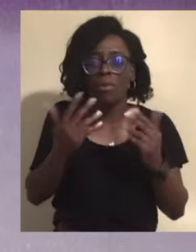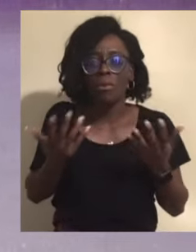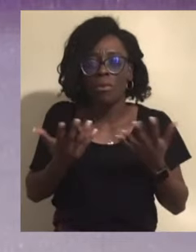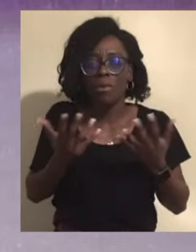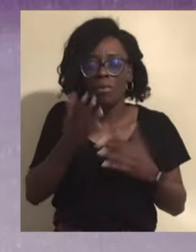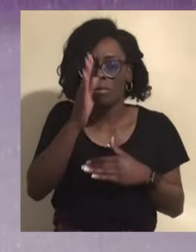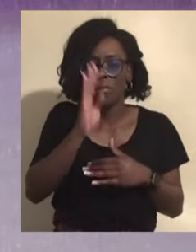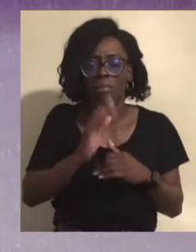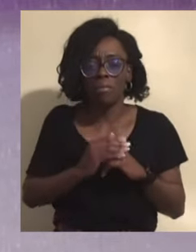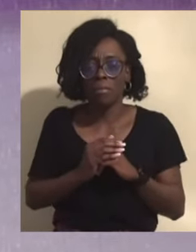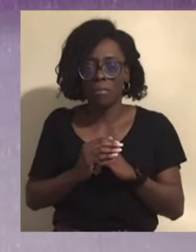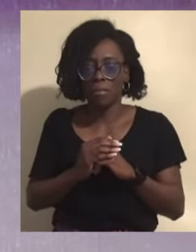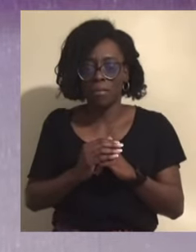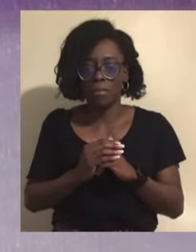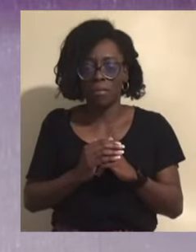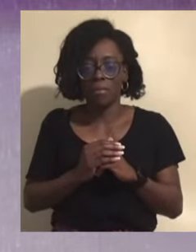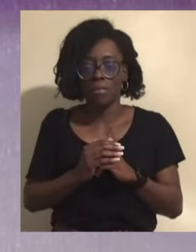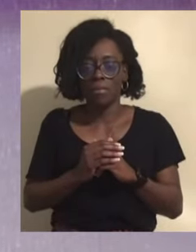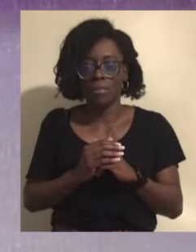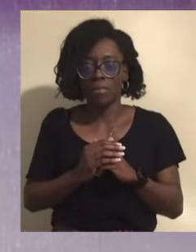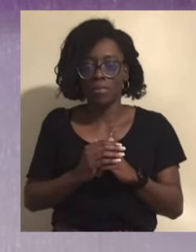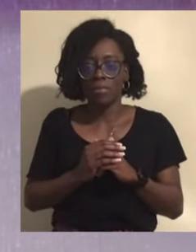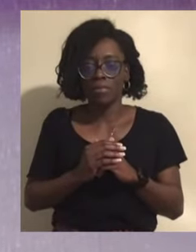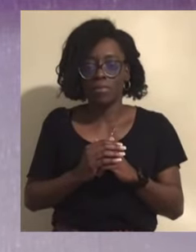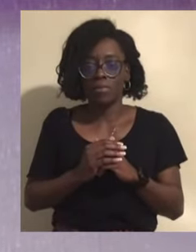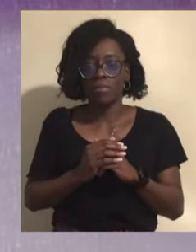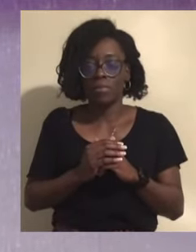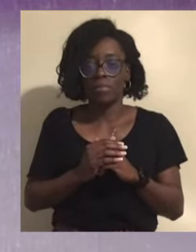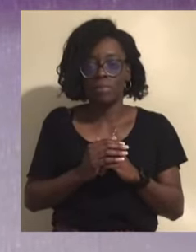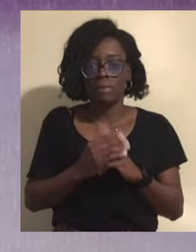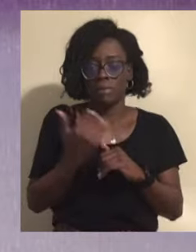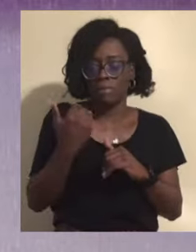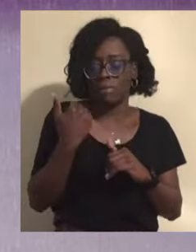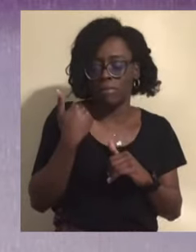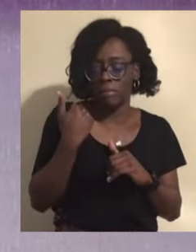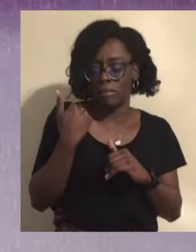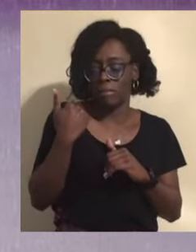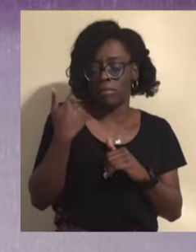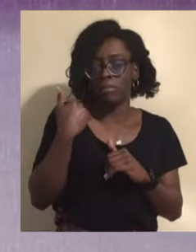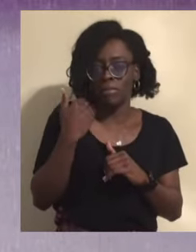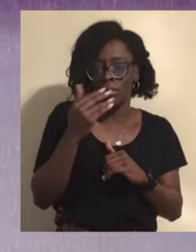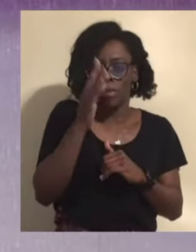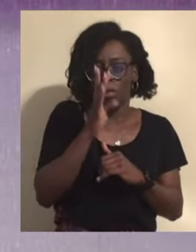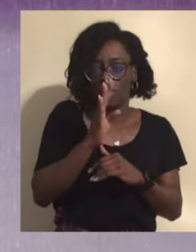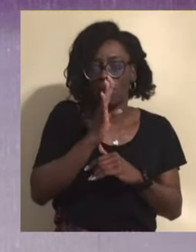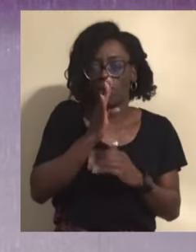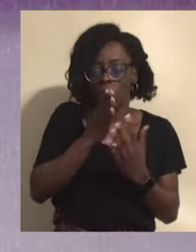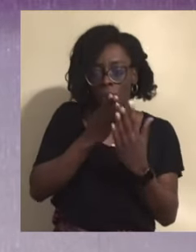What is God tapping you on the shoulder and speaking to your heart about?